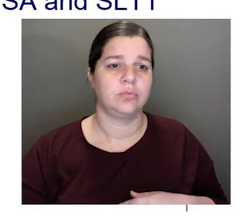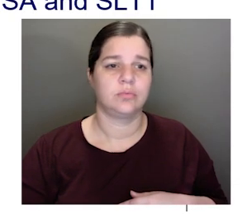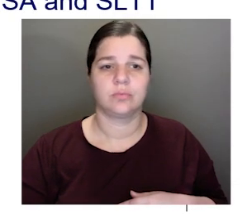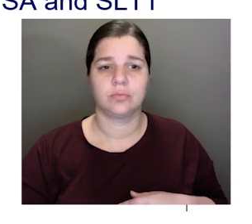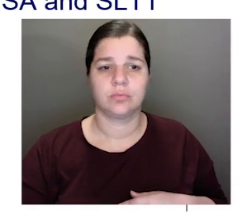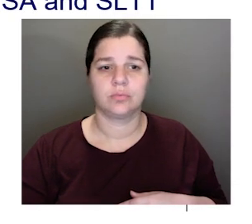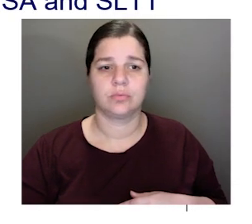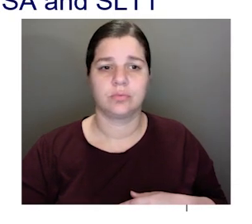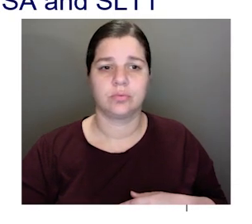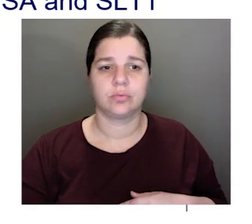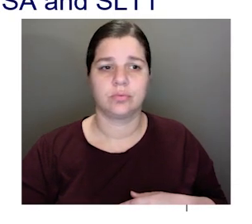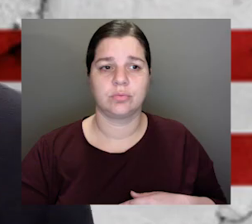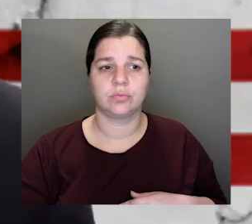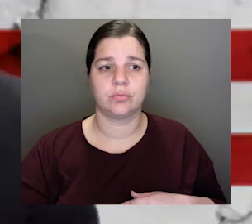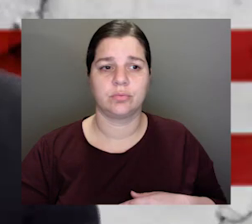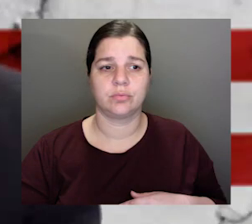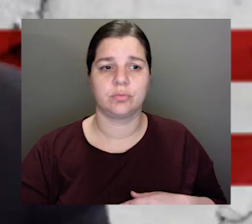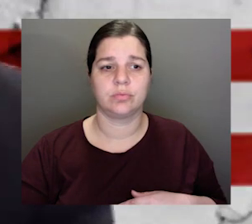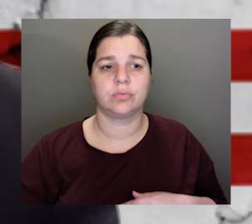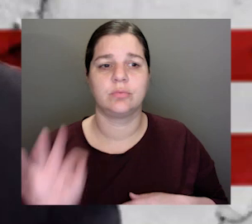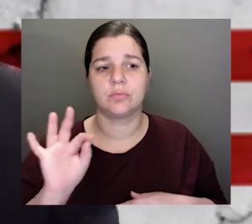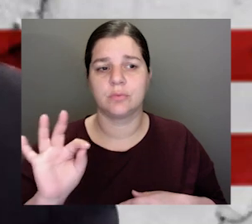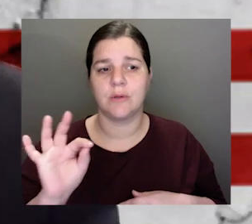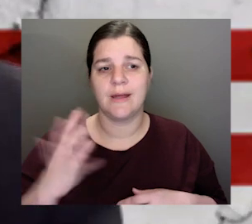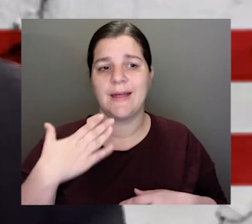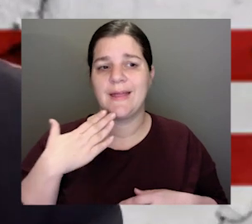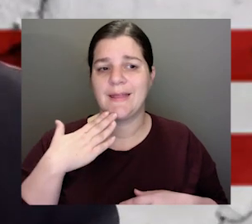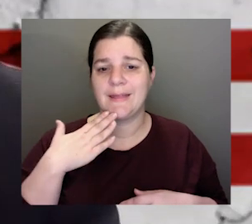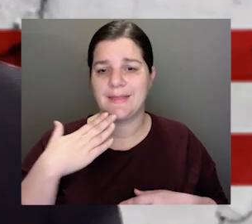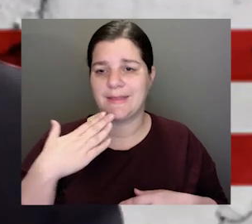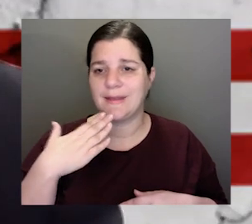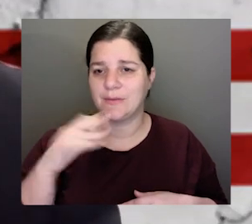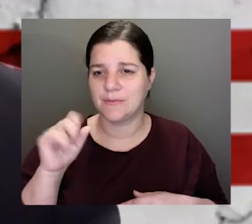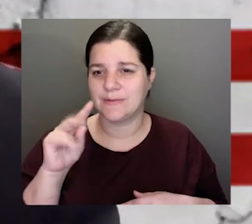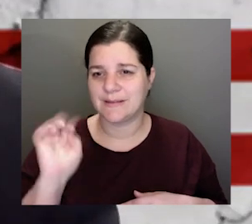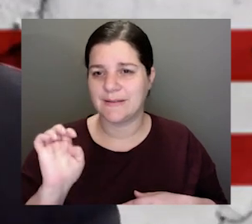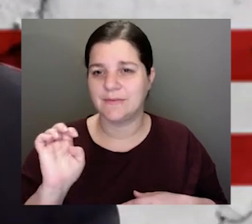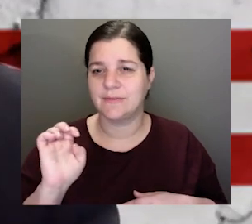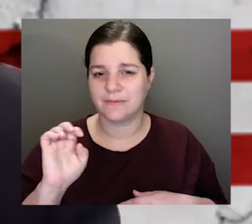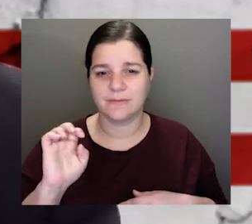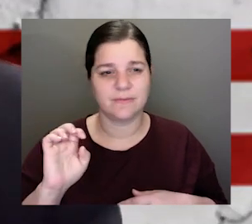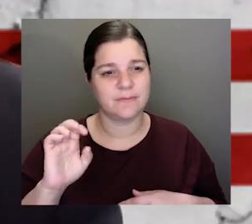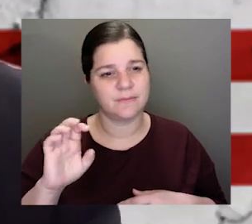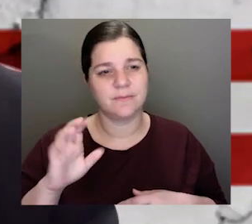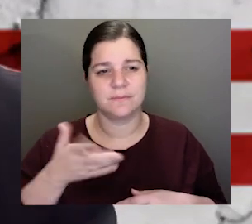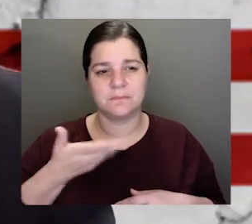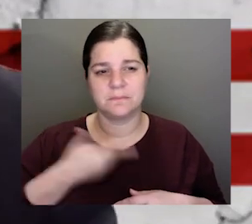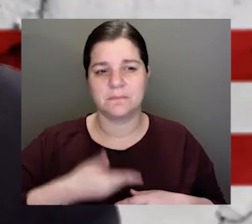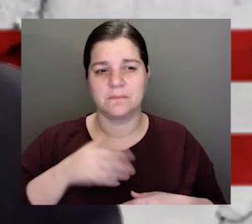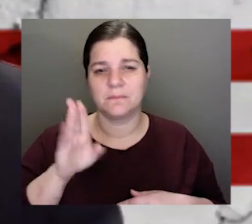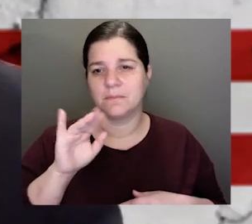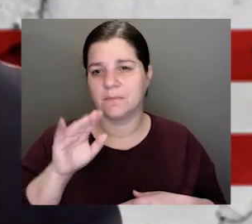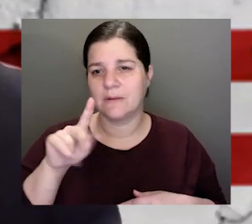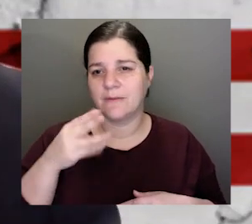All right, thanks, Steve. Next up, to address PCI aspects of the SAFE release is